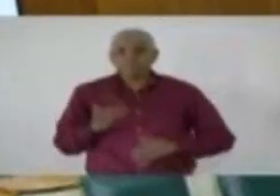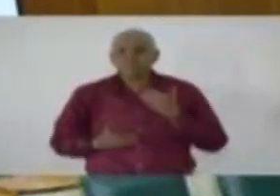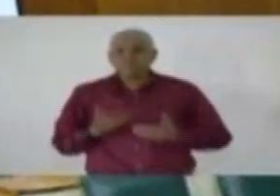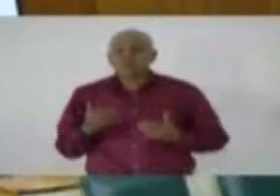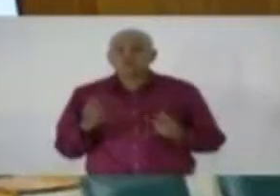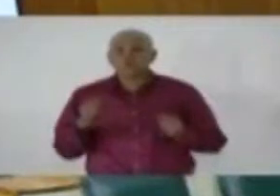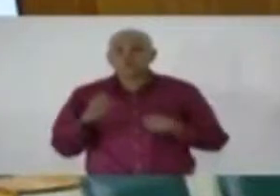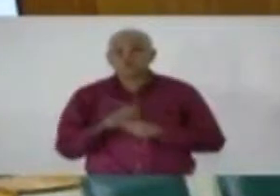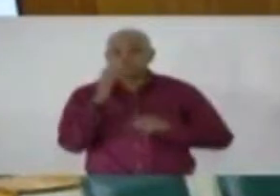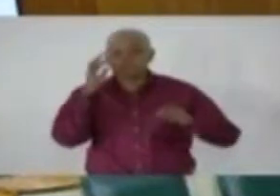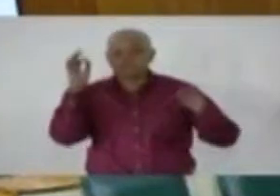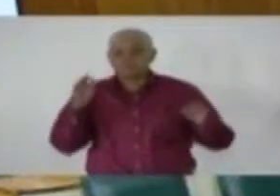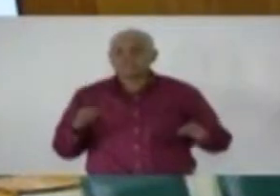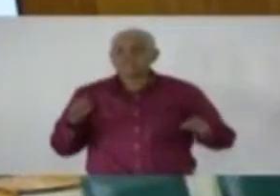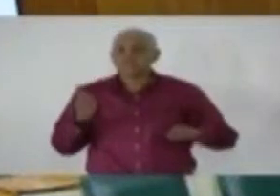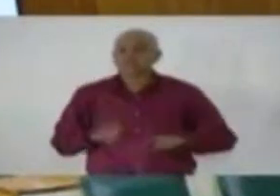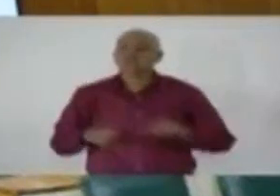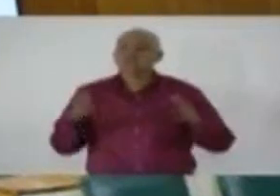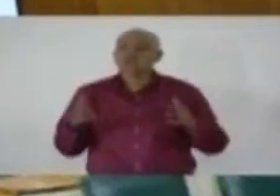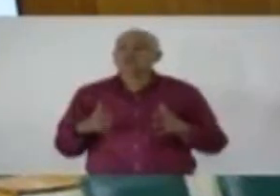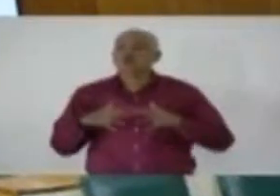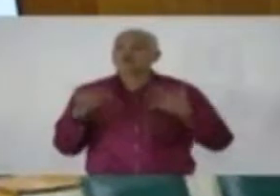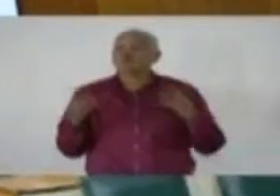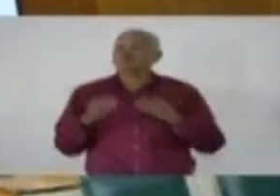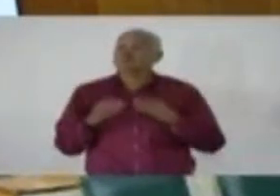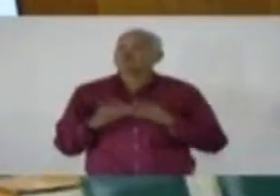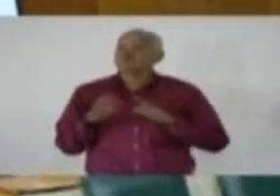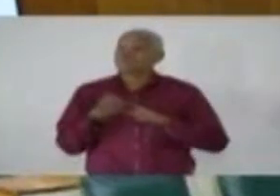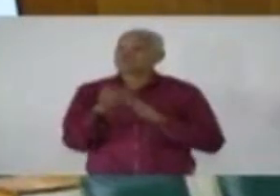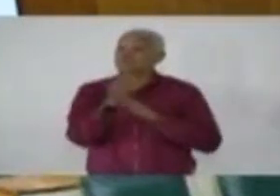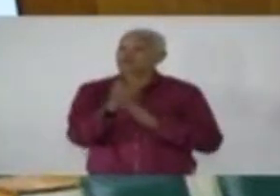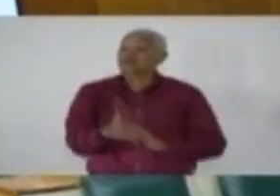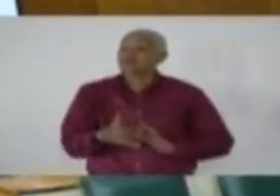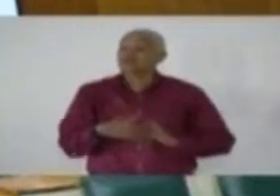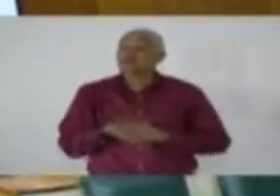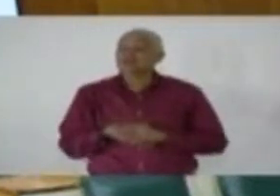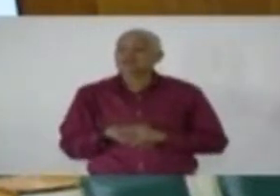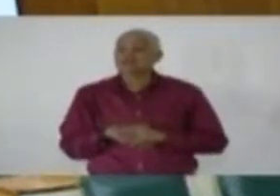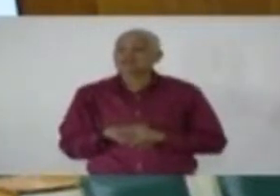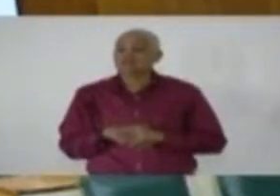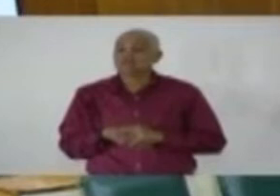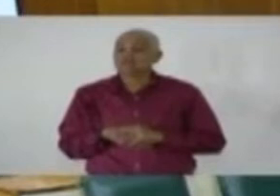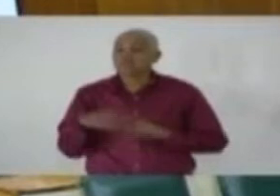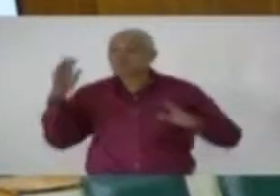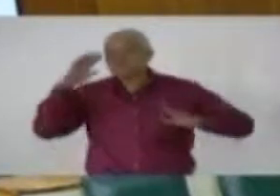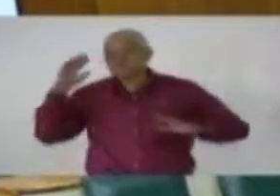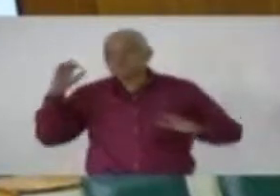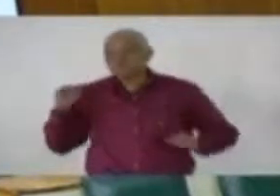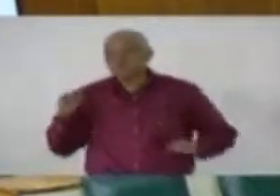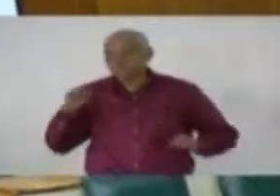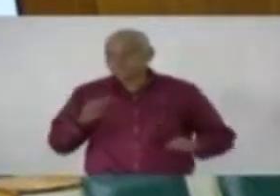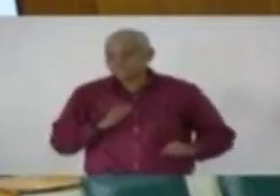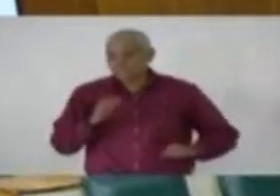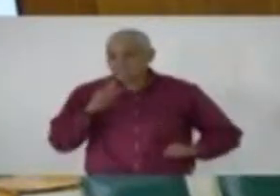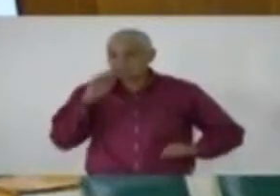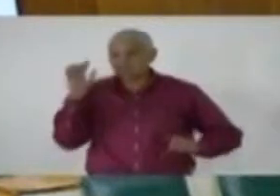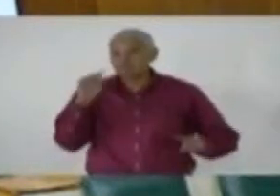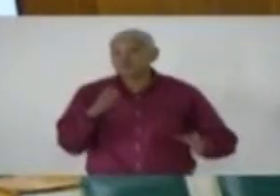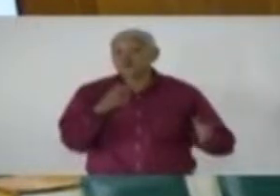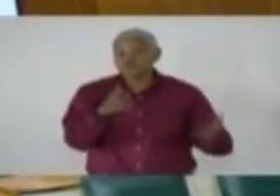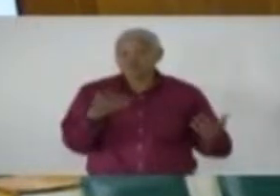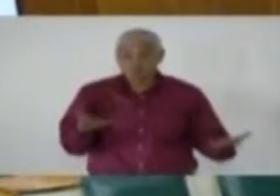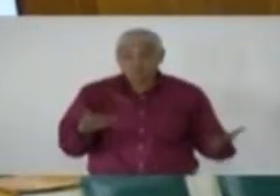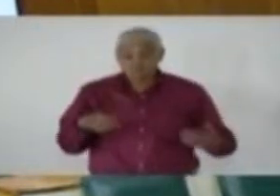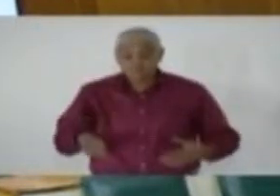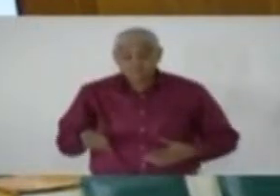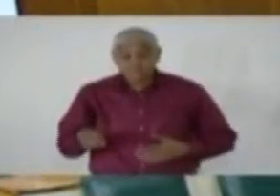makes decisions. You can't want much more from a leader. Mr. President, I put it to you that